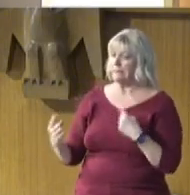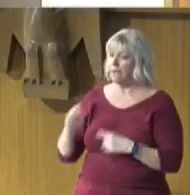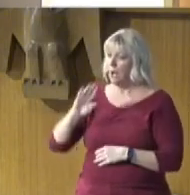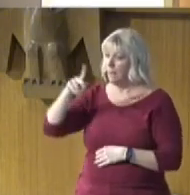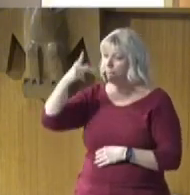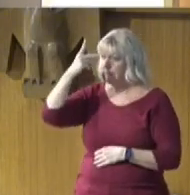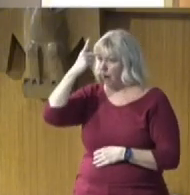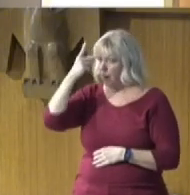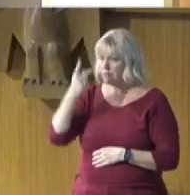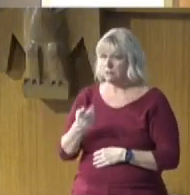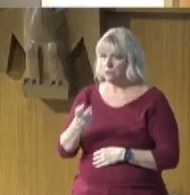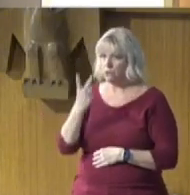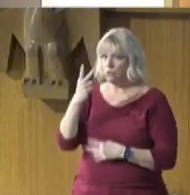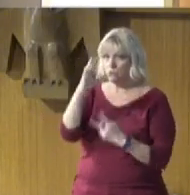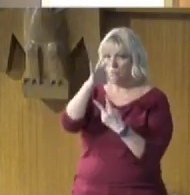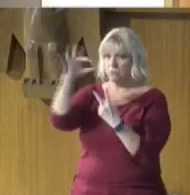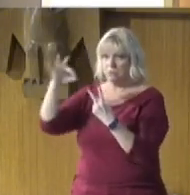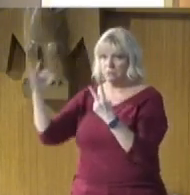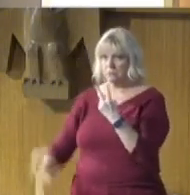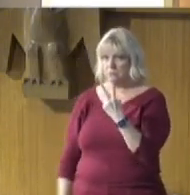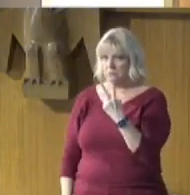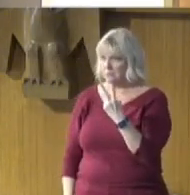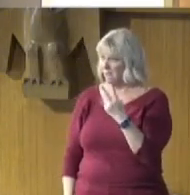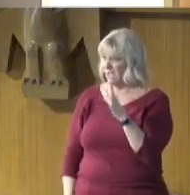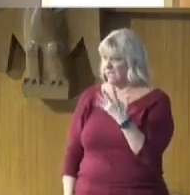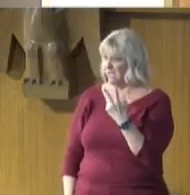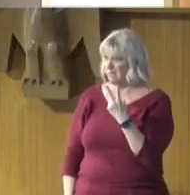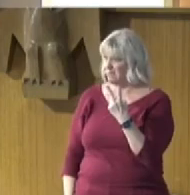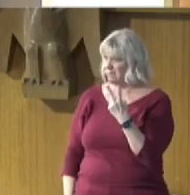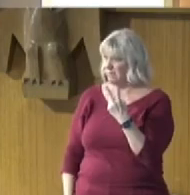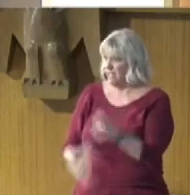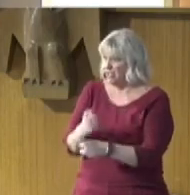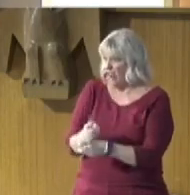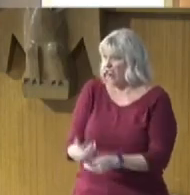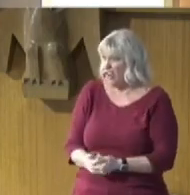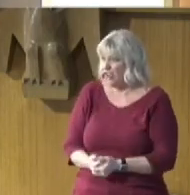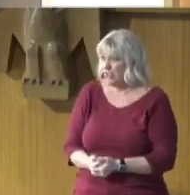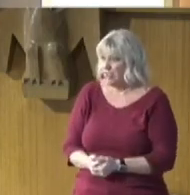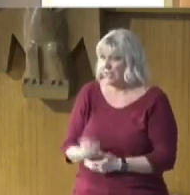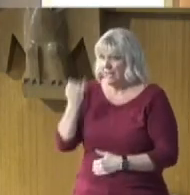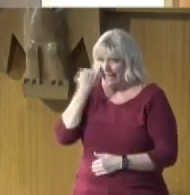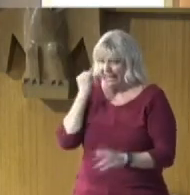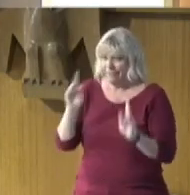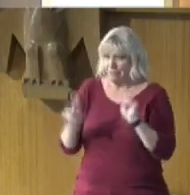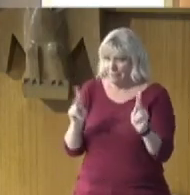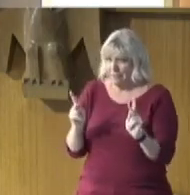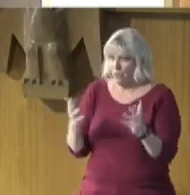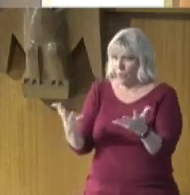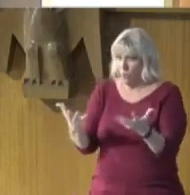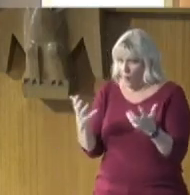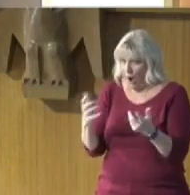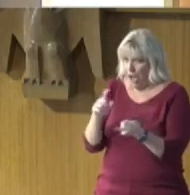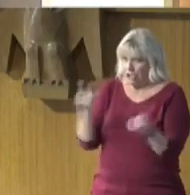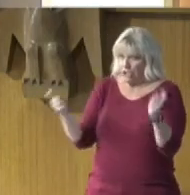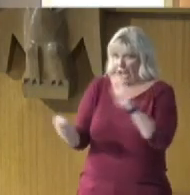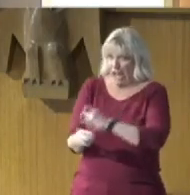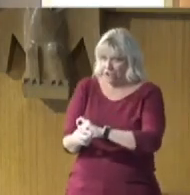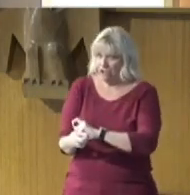hard. I can understand that if someone wanted change, the only viable Democratic option was